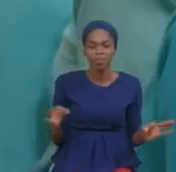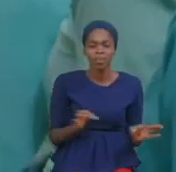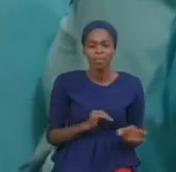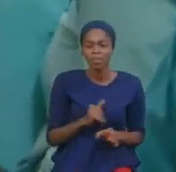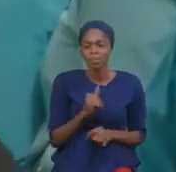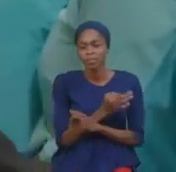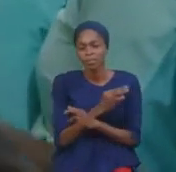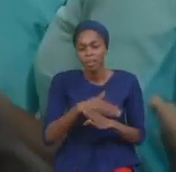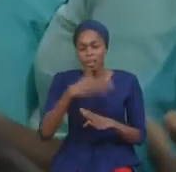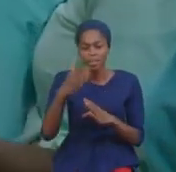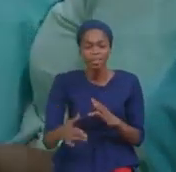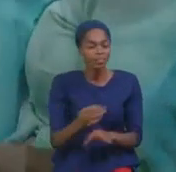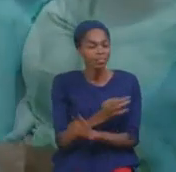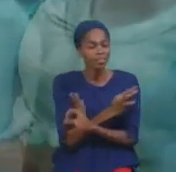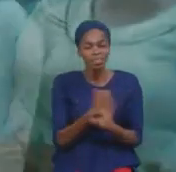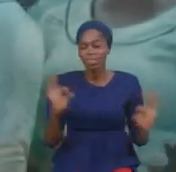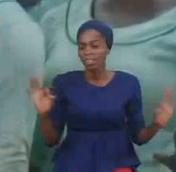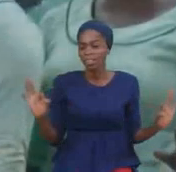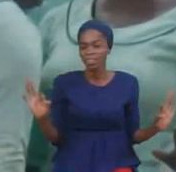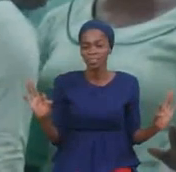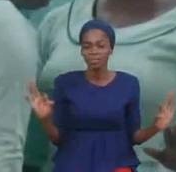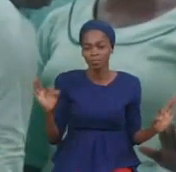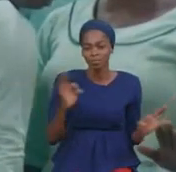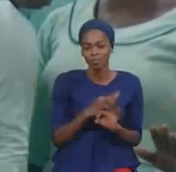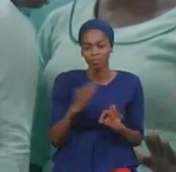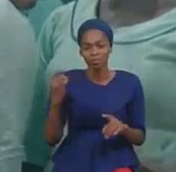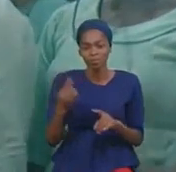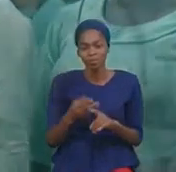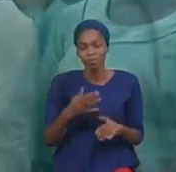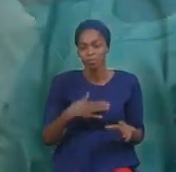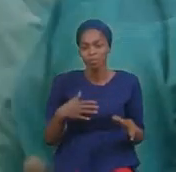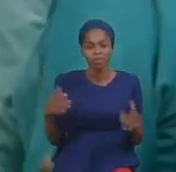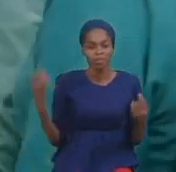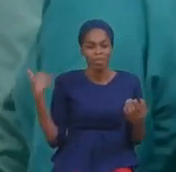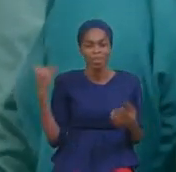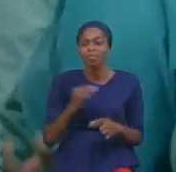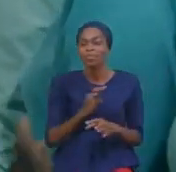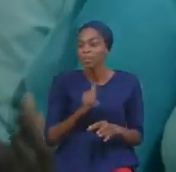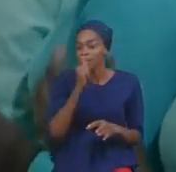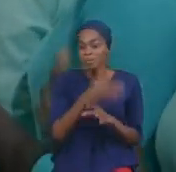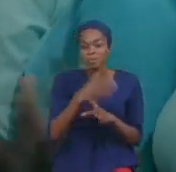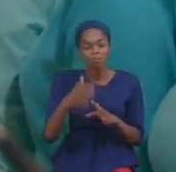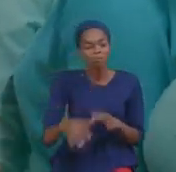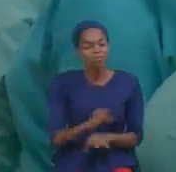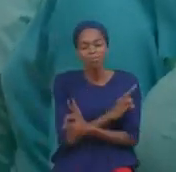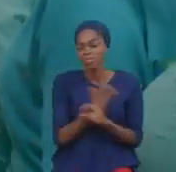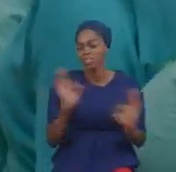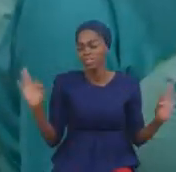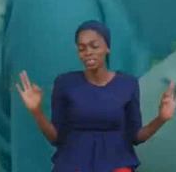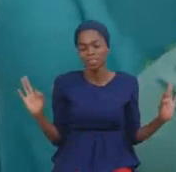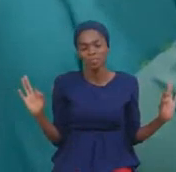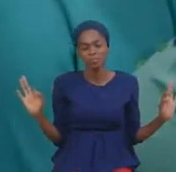I said I'm totally free from my chains. I said now I am totally free from